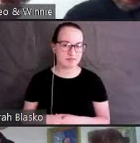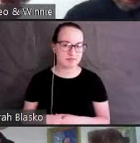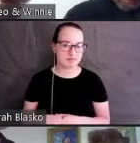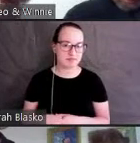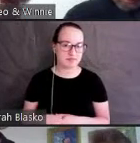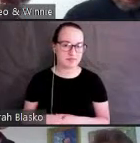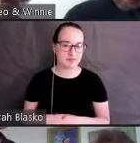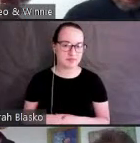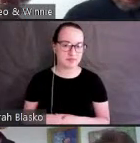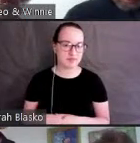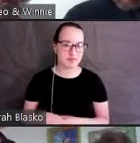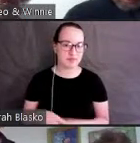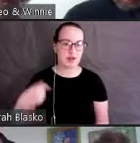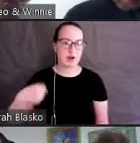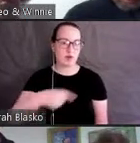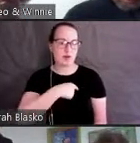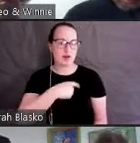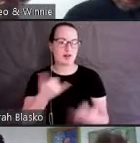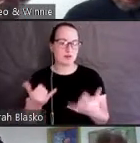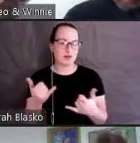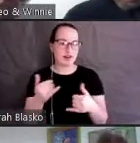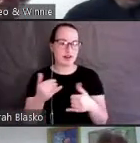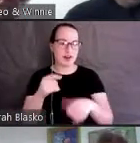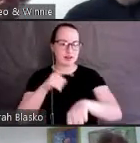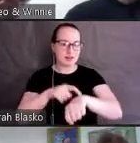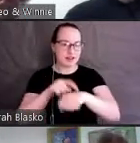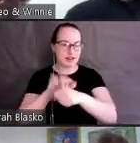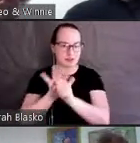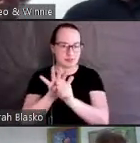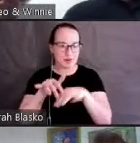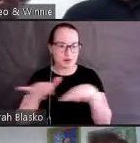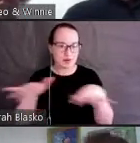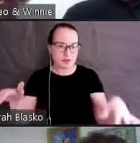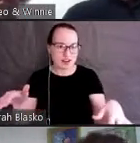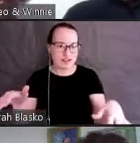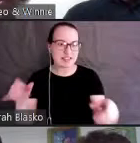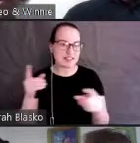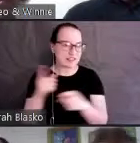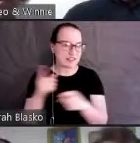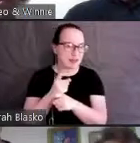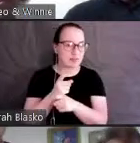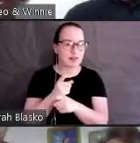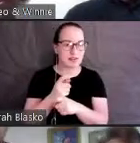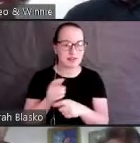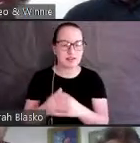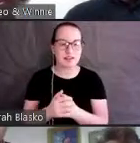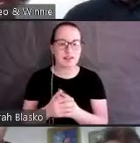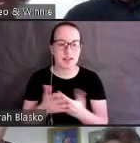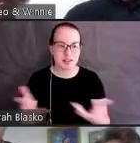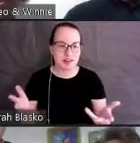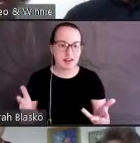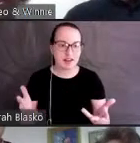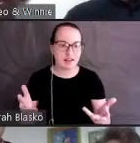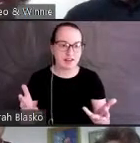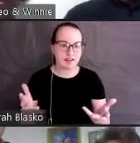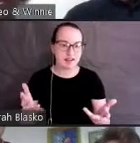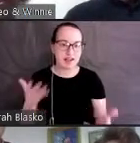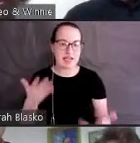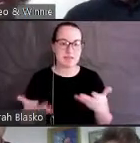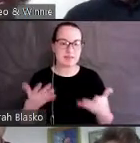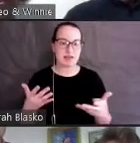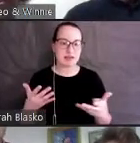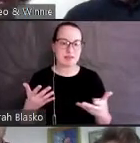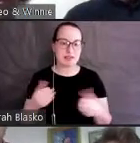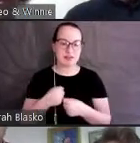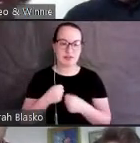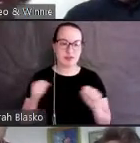probably thinking they can't give as much as they want to, so they might not give at all. To which we say, well, I'm